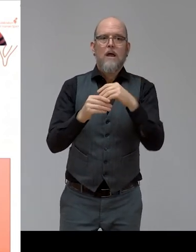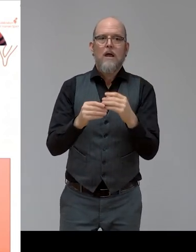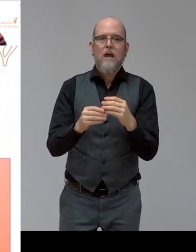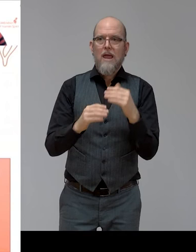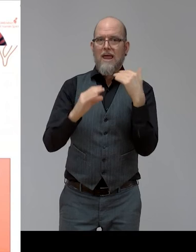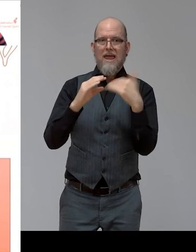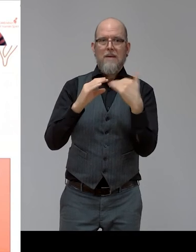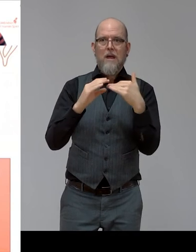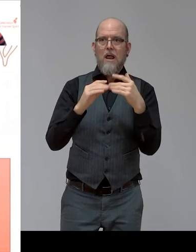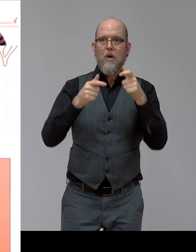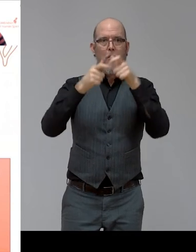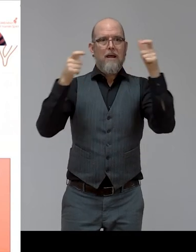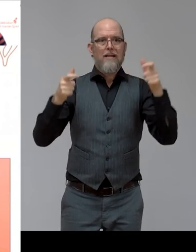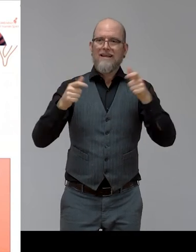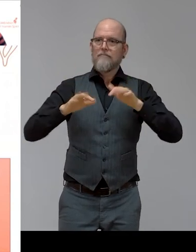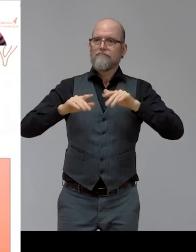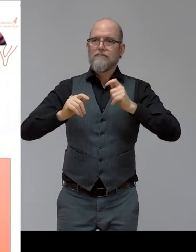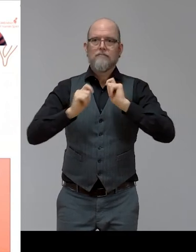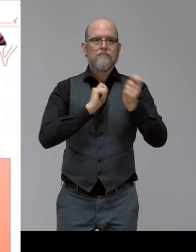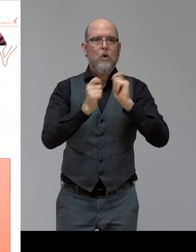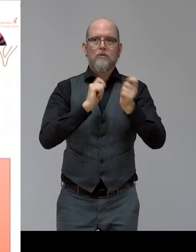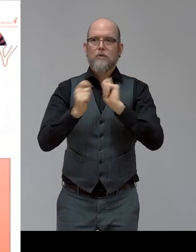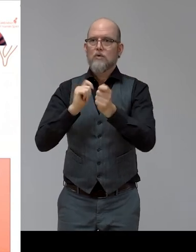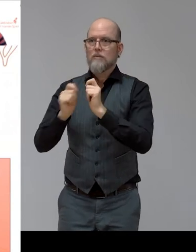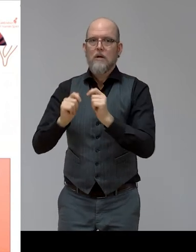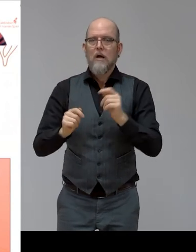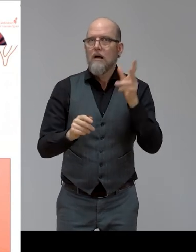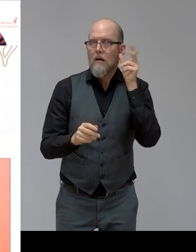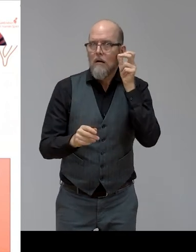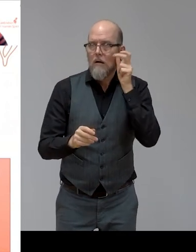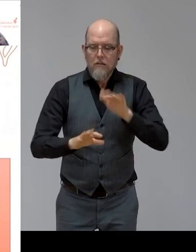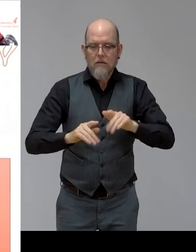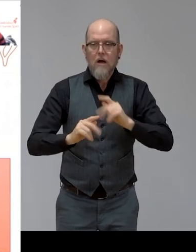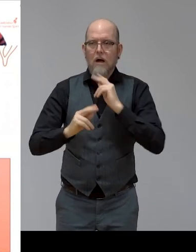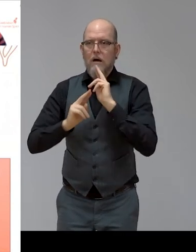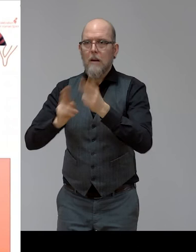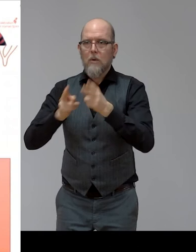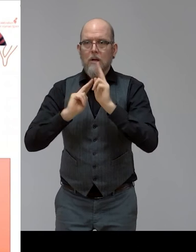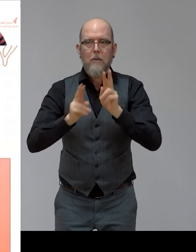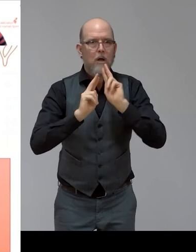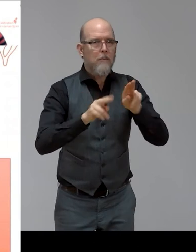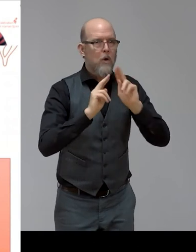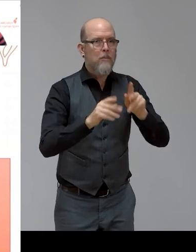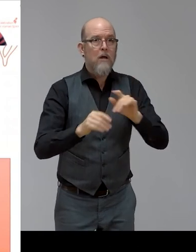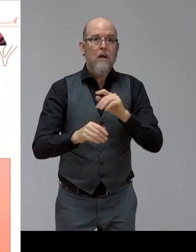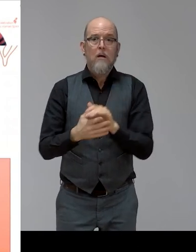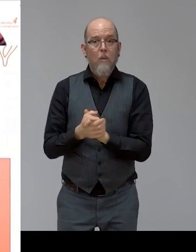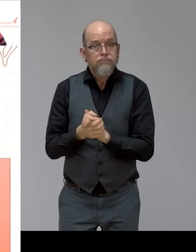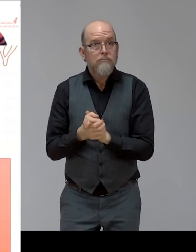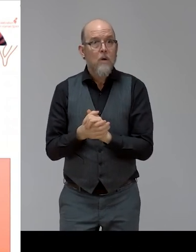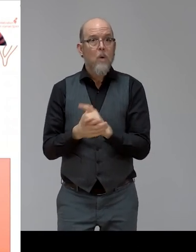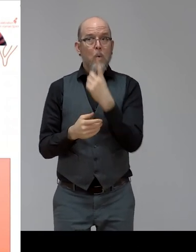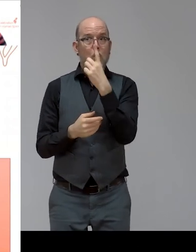works with lightning speed on the computer. He processes over 100 emails in a day with